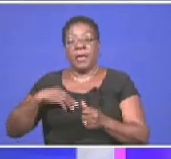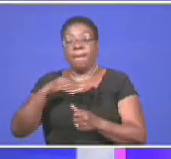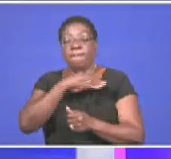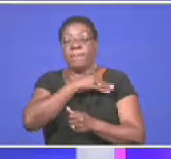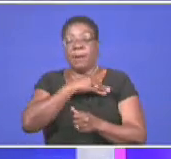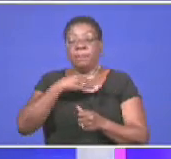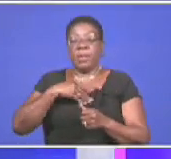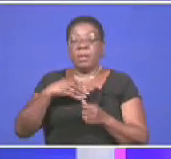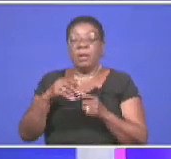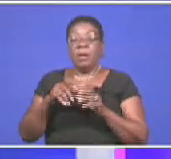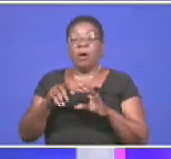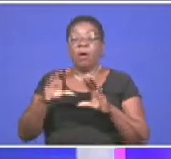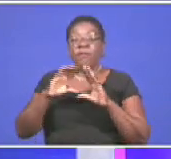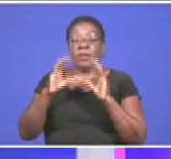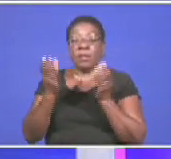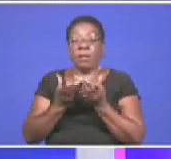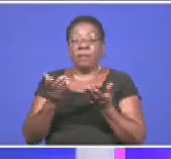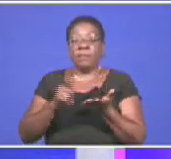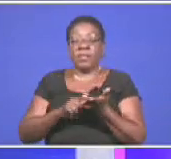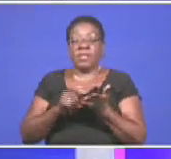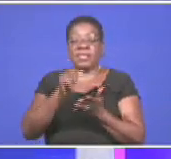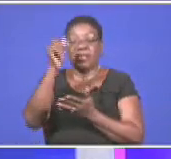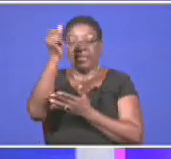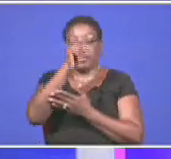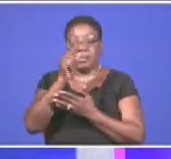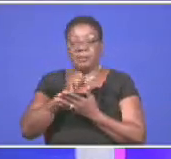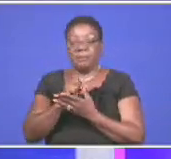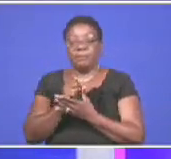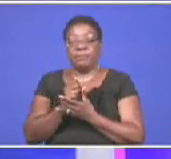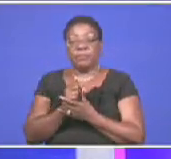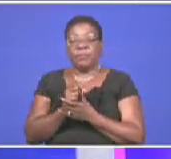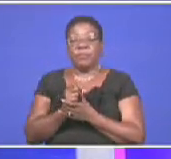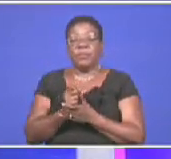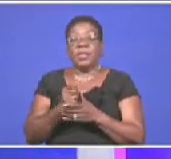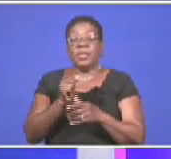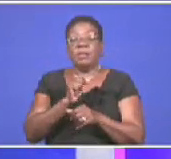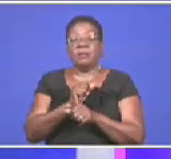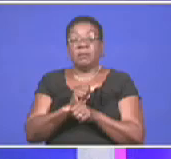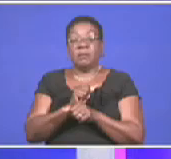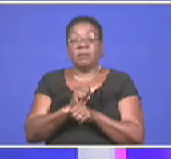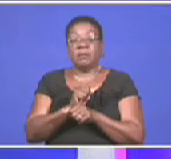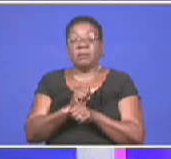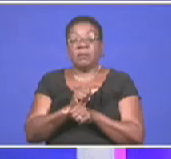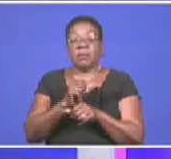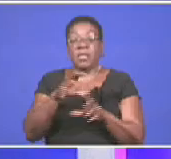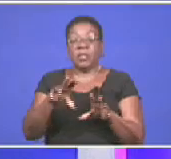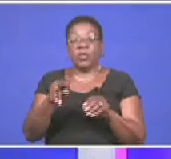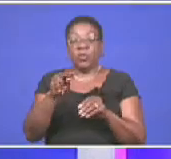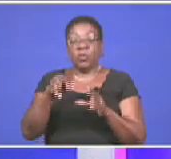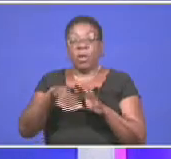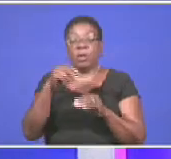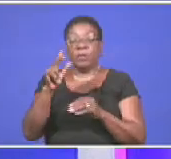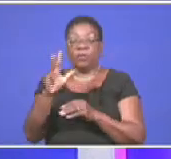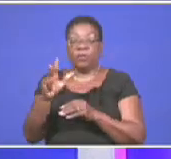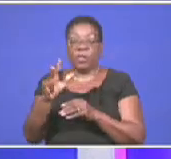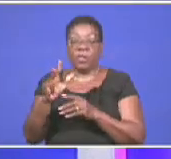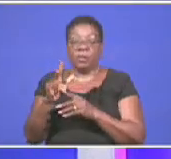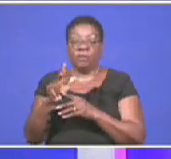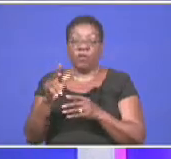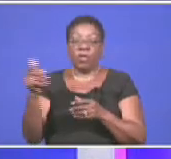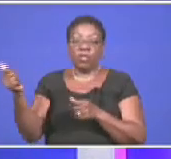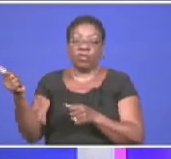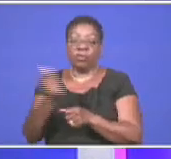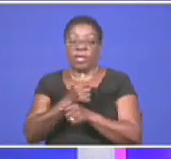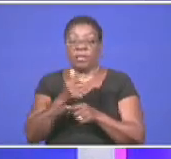exclusive 700 club this season. He helped the 10-back Strikers Lee's Motorworks squad take 2 of 3 from the Brooklyn Strikers. Strong's Lockhart